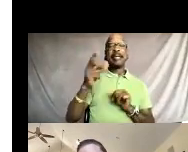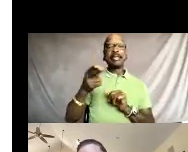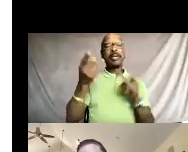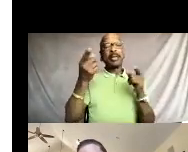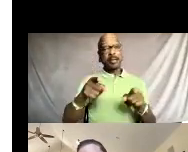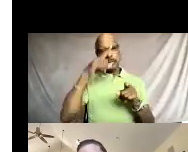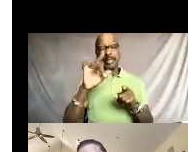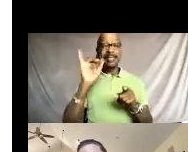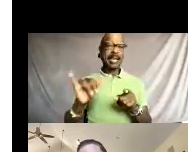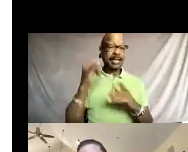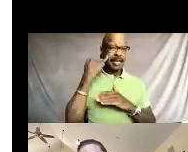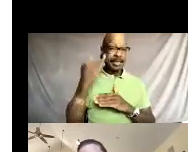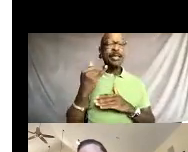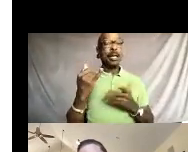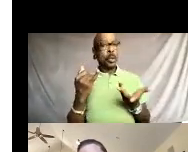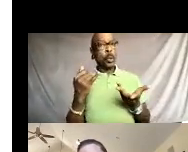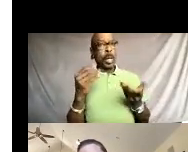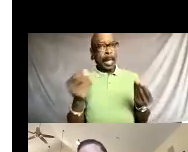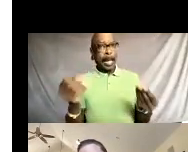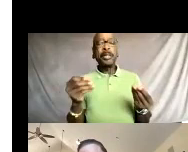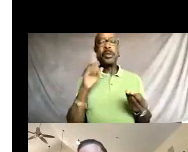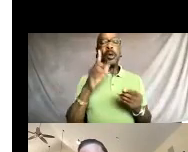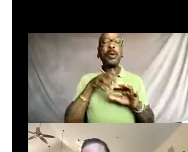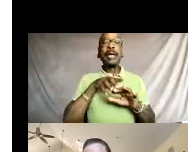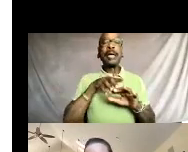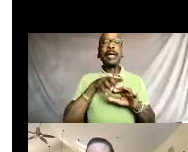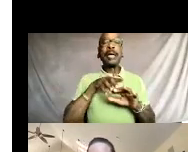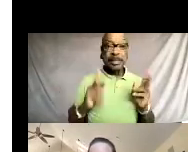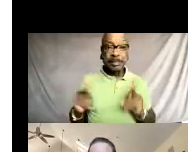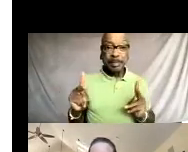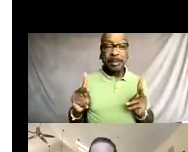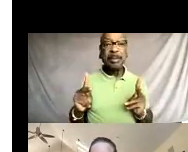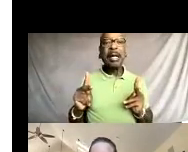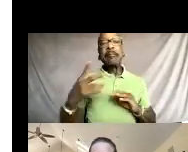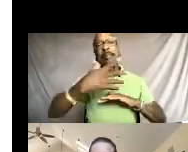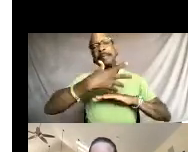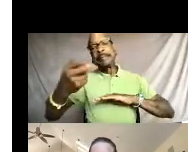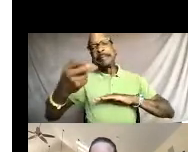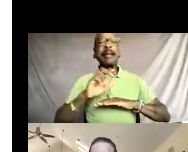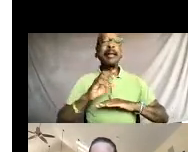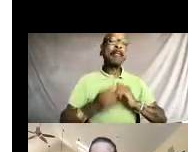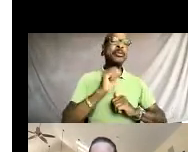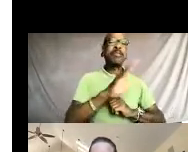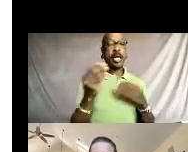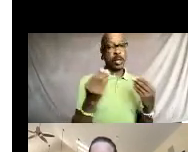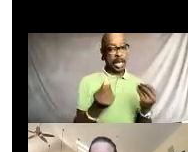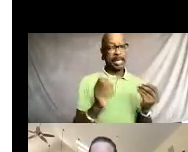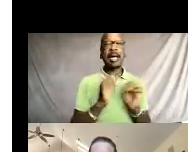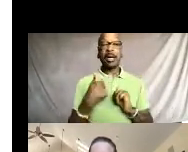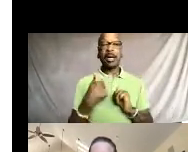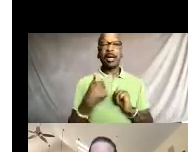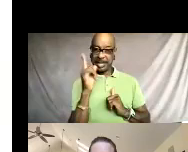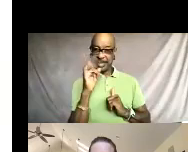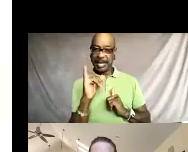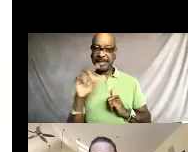exist. Indigenous people have been dispossessed of most of their land. And even the way that we understand the violence